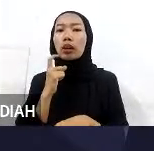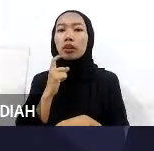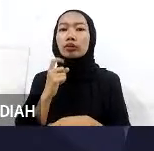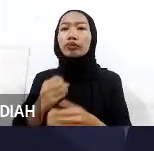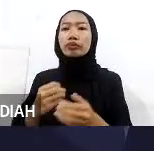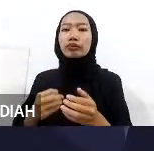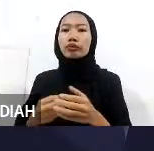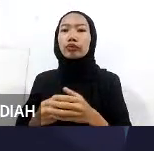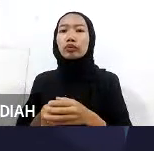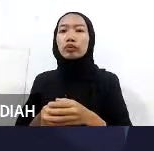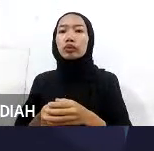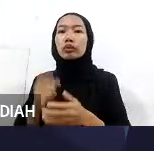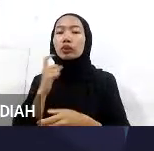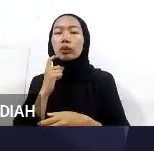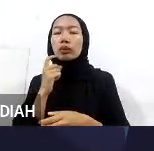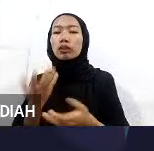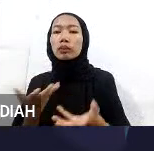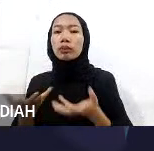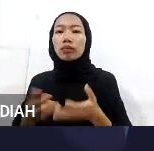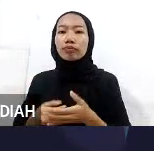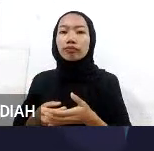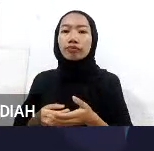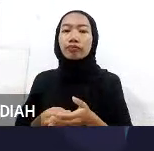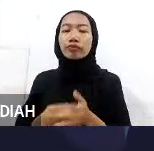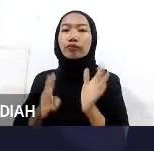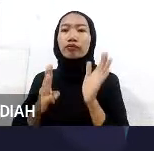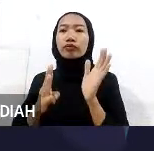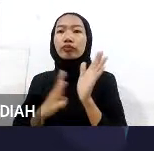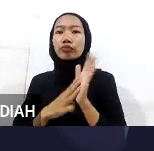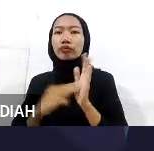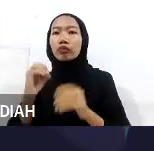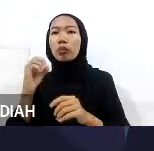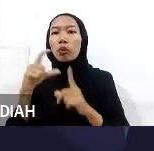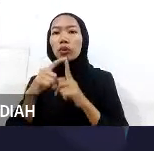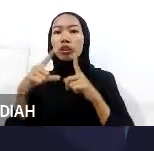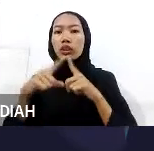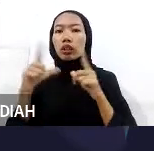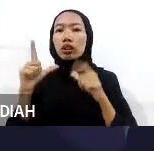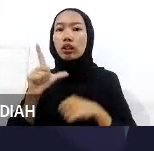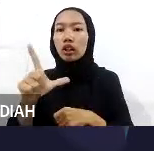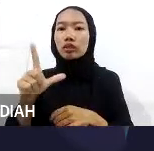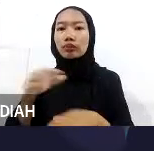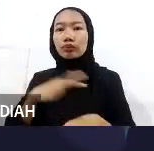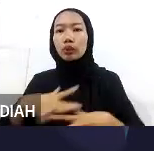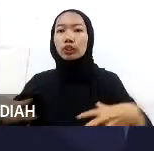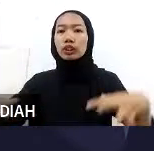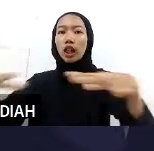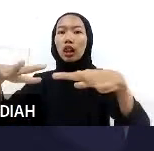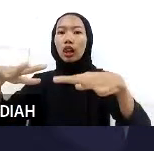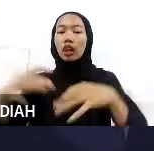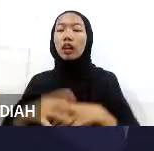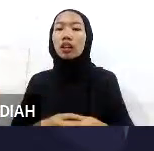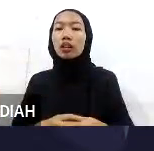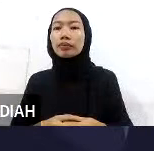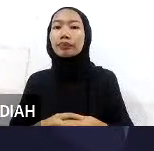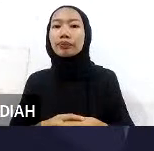and teething problems, but like all good things, it takes its